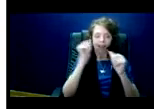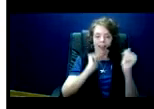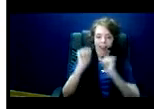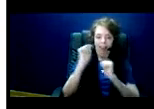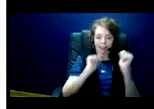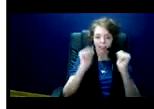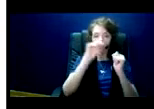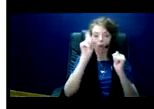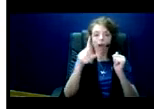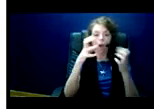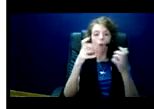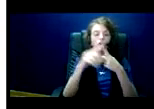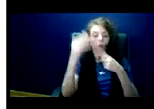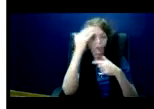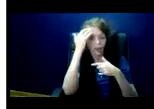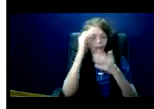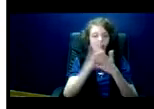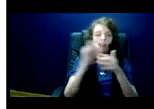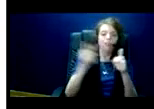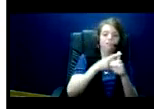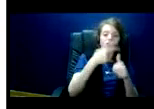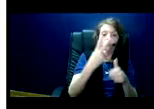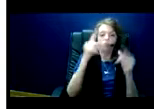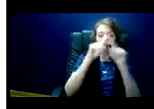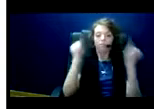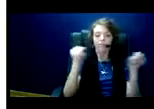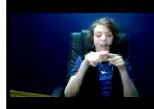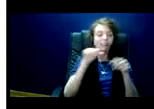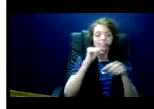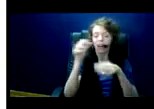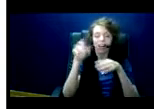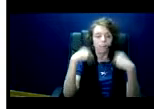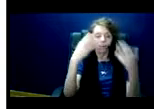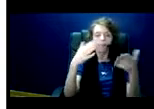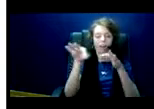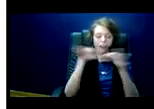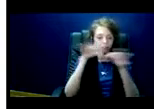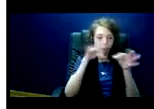And I do want to acknowledge that on the first 2 slides, it did not give image descriptions, and